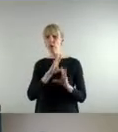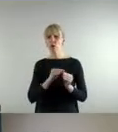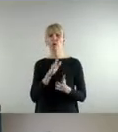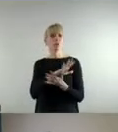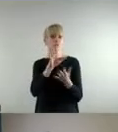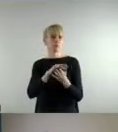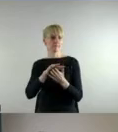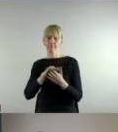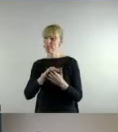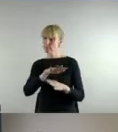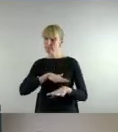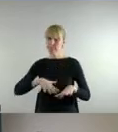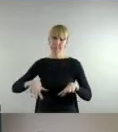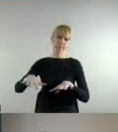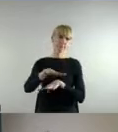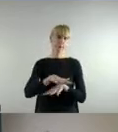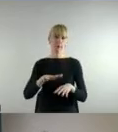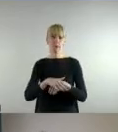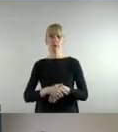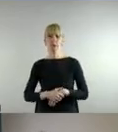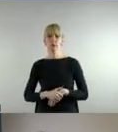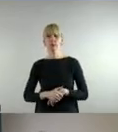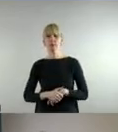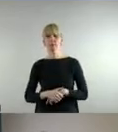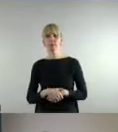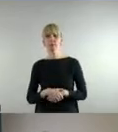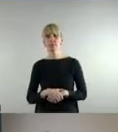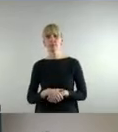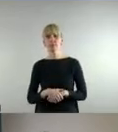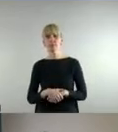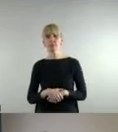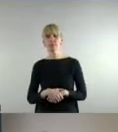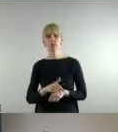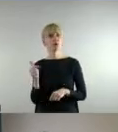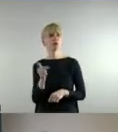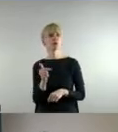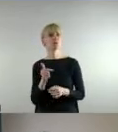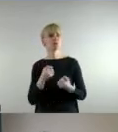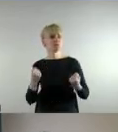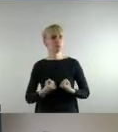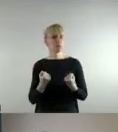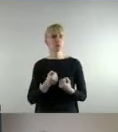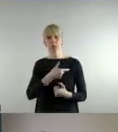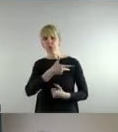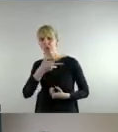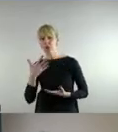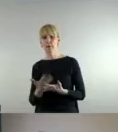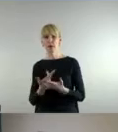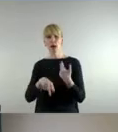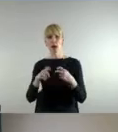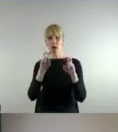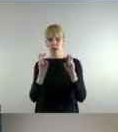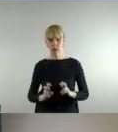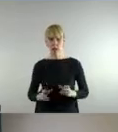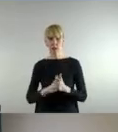So we had to deal with several parallel crises at the same time. We had a flood crisis, water in properties, isolated